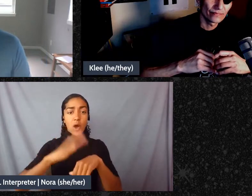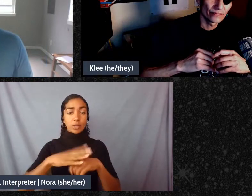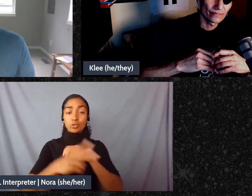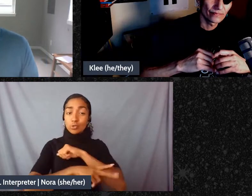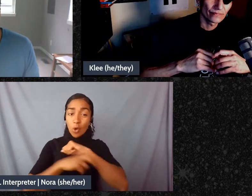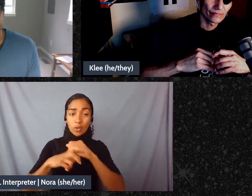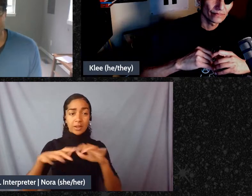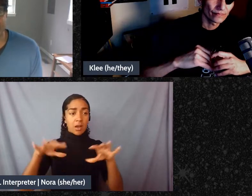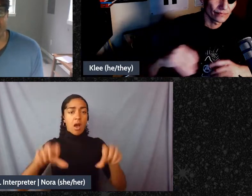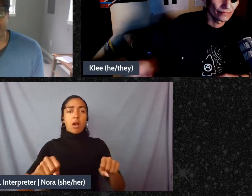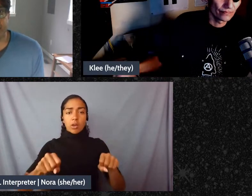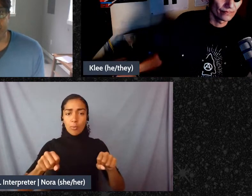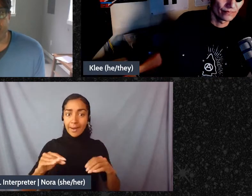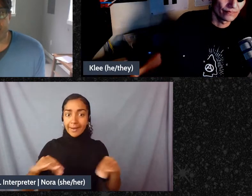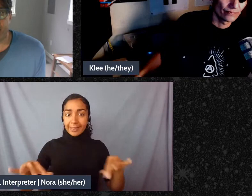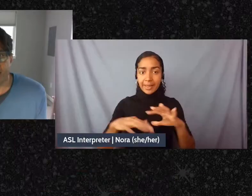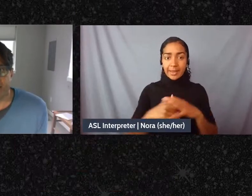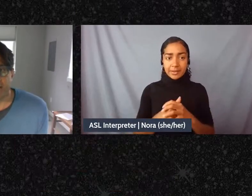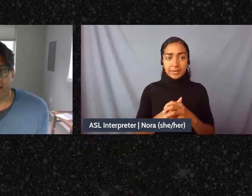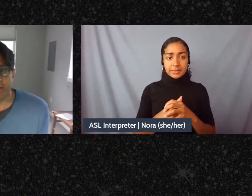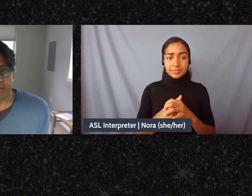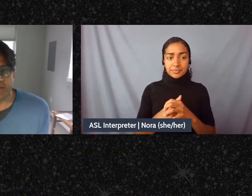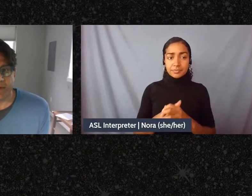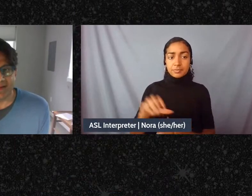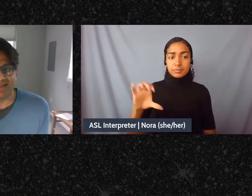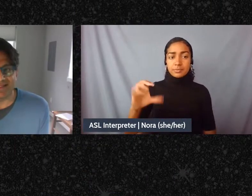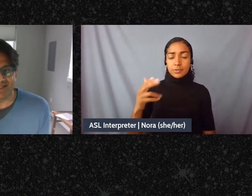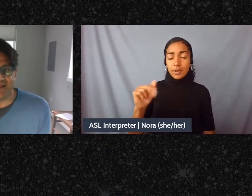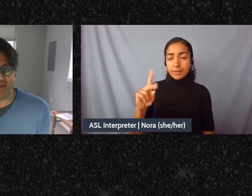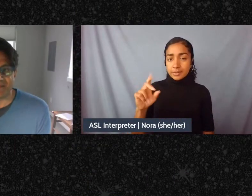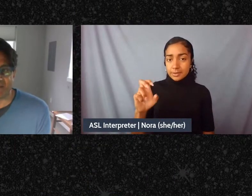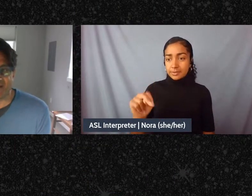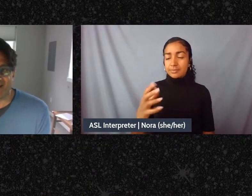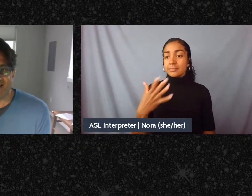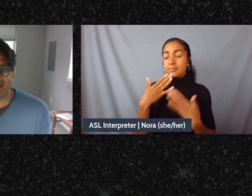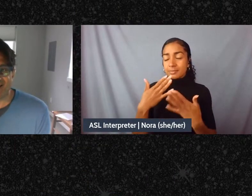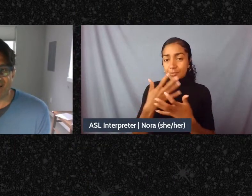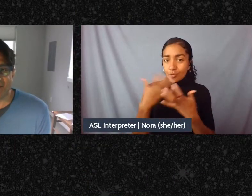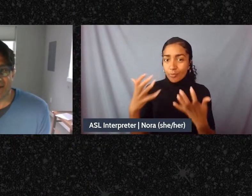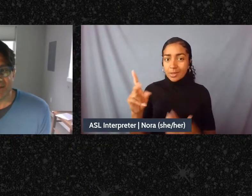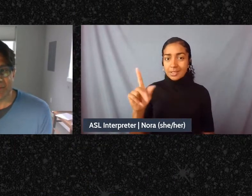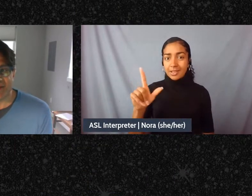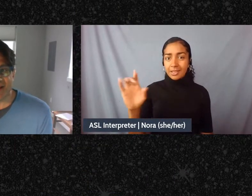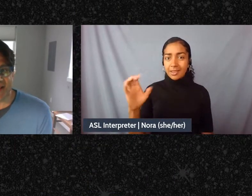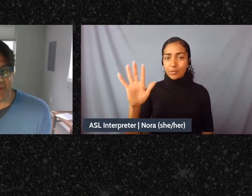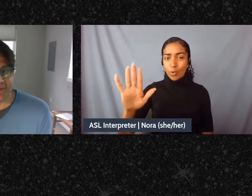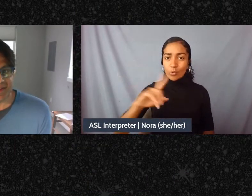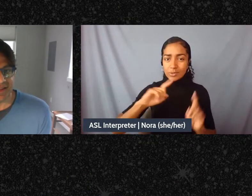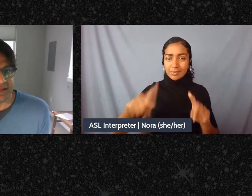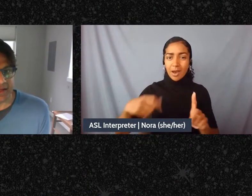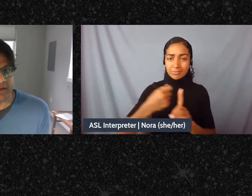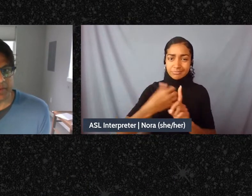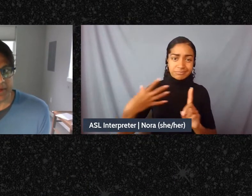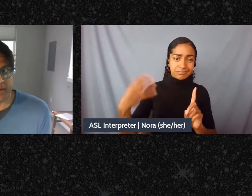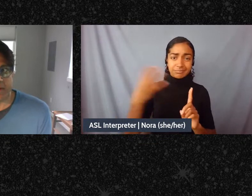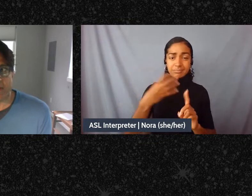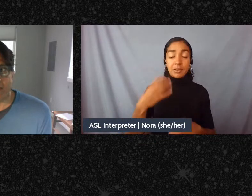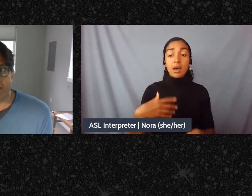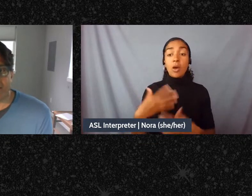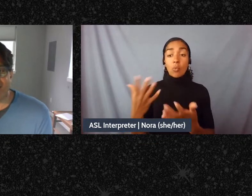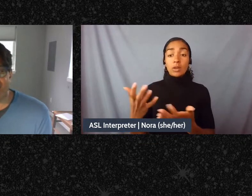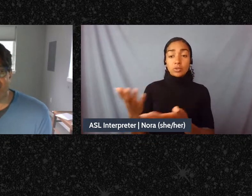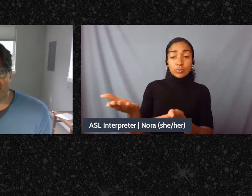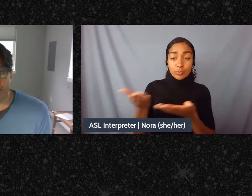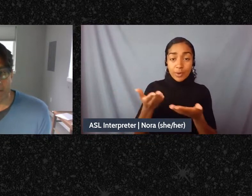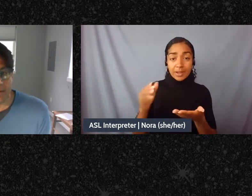Thank you so much, Klee, for that detailed response. I wanted to bring in Adrian Klee to build